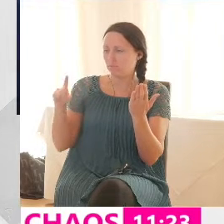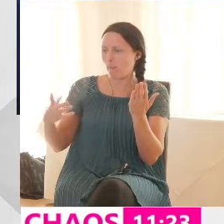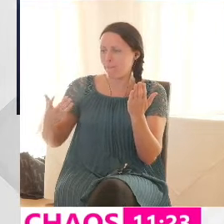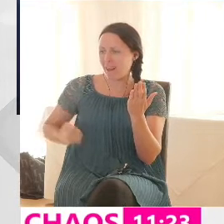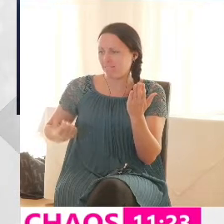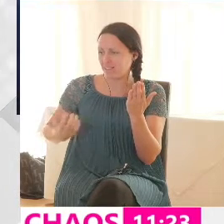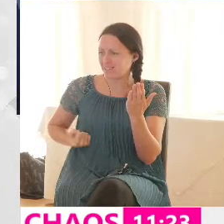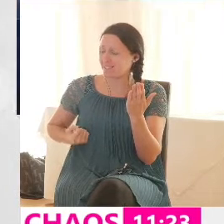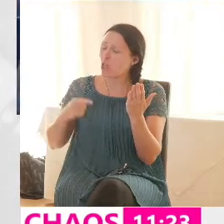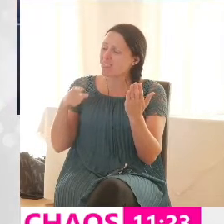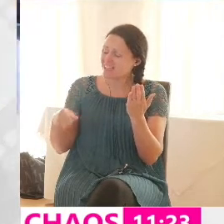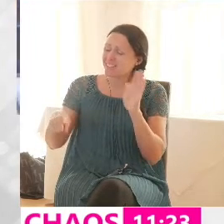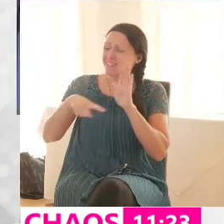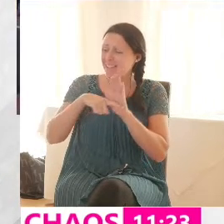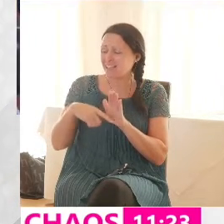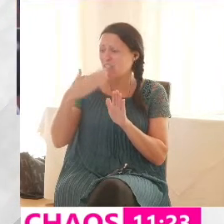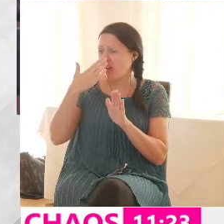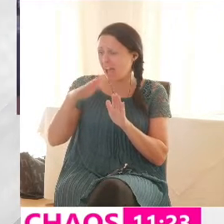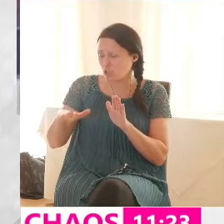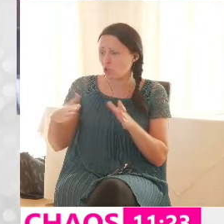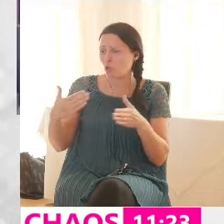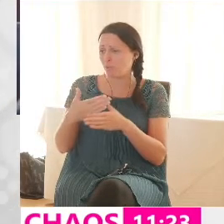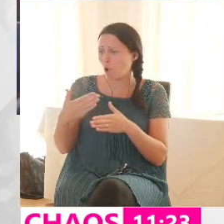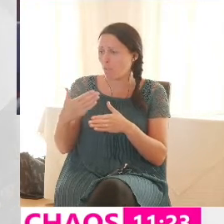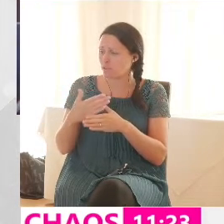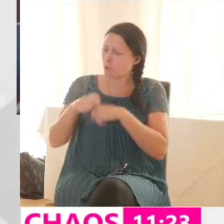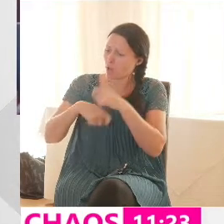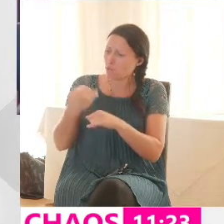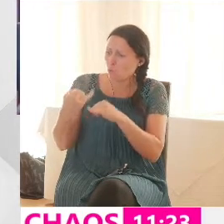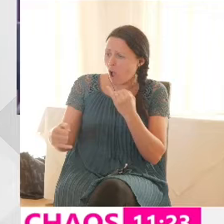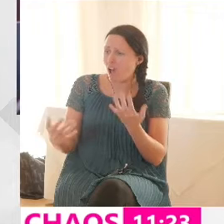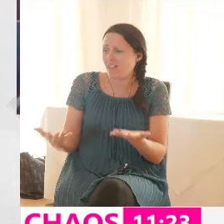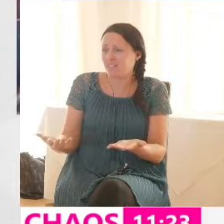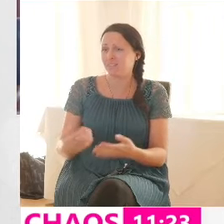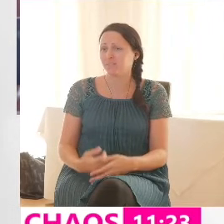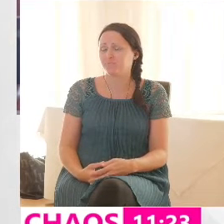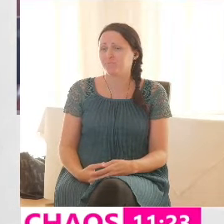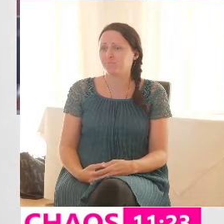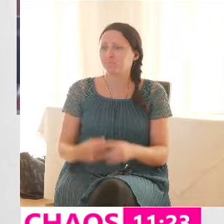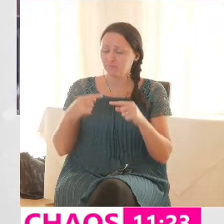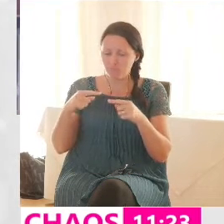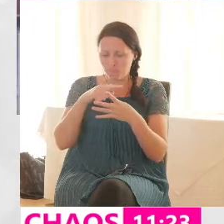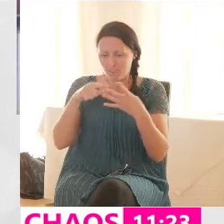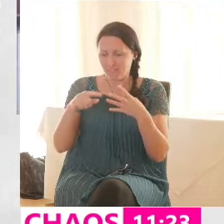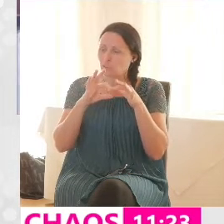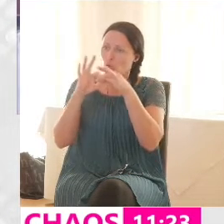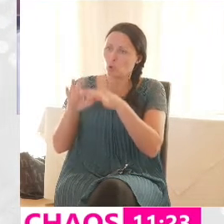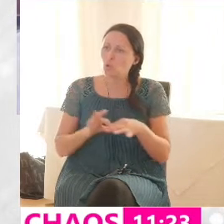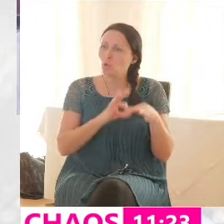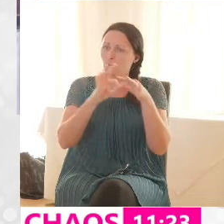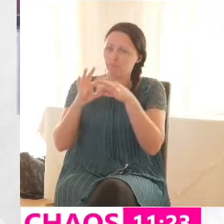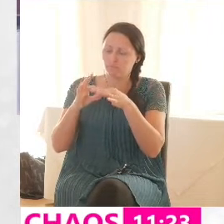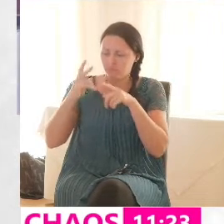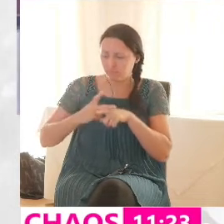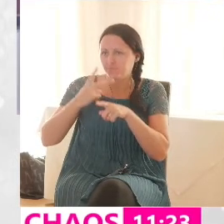negative attitude to performance is exacerbated, I can say. And this loop is again starting to work,